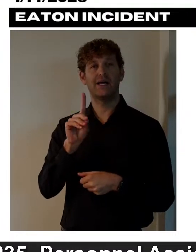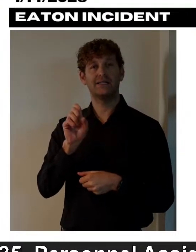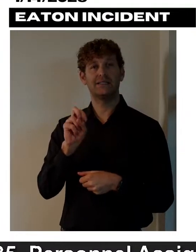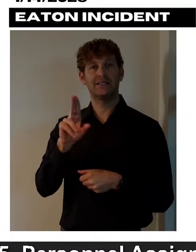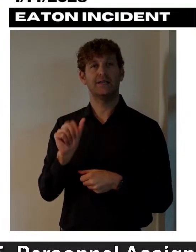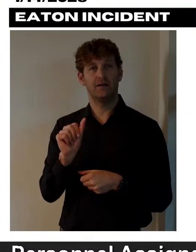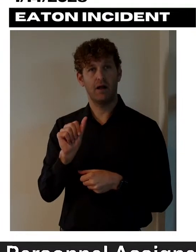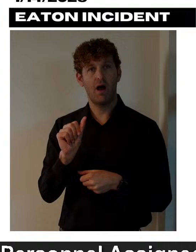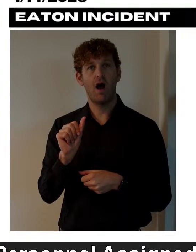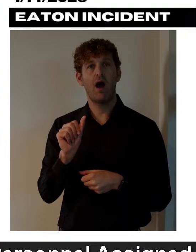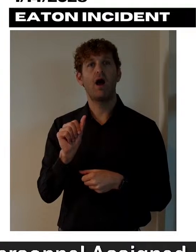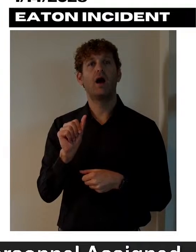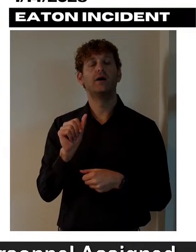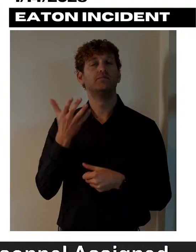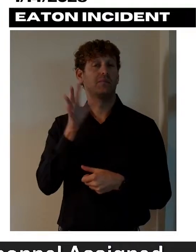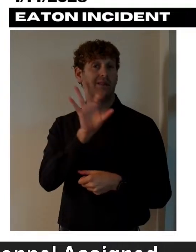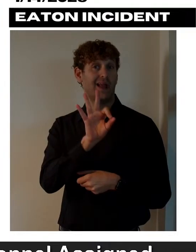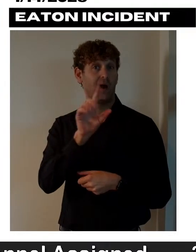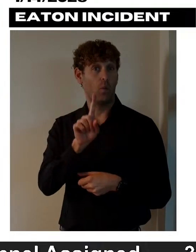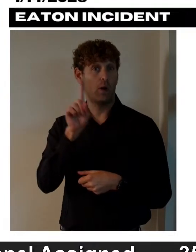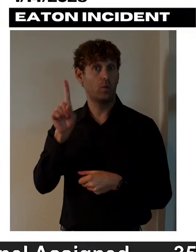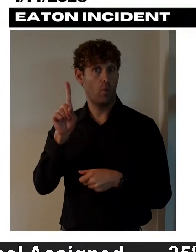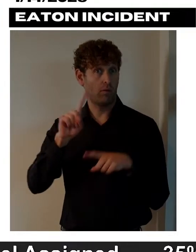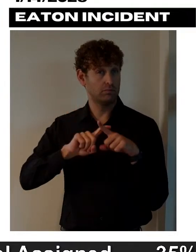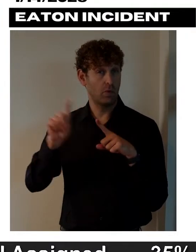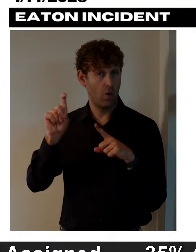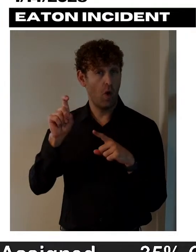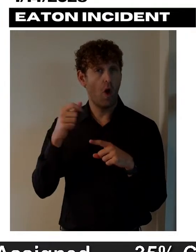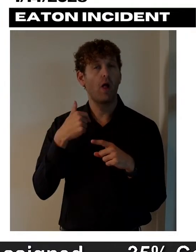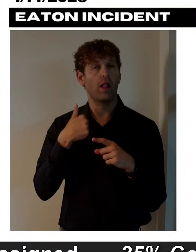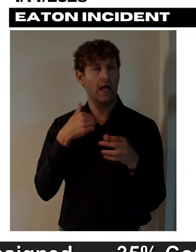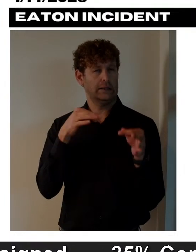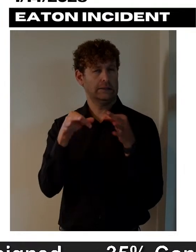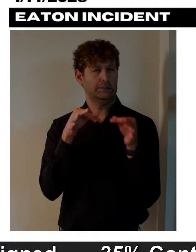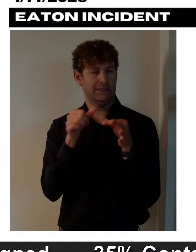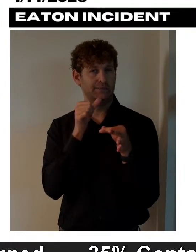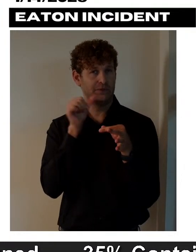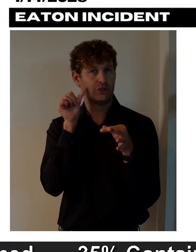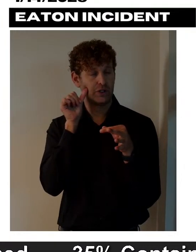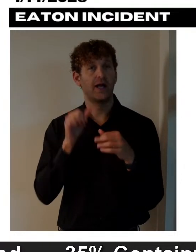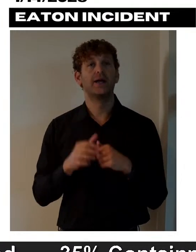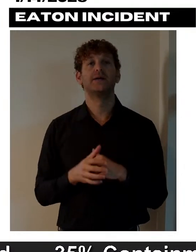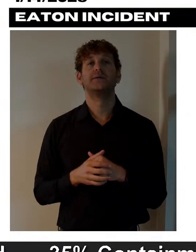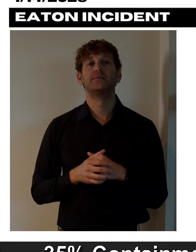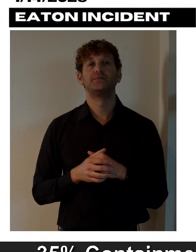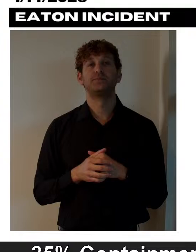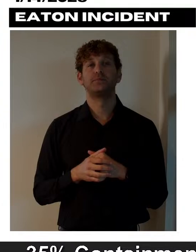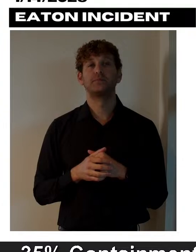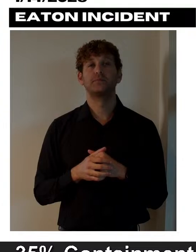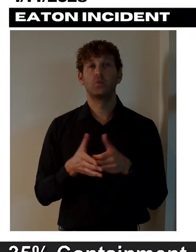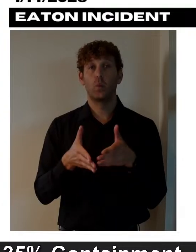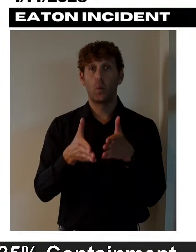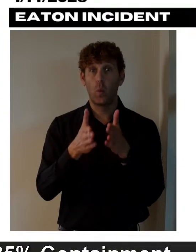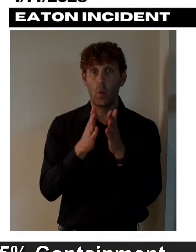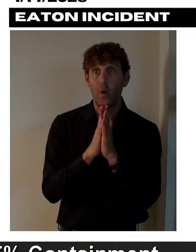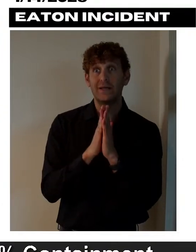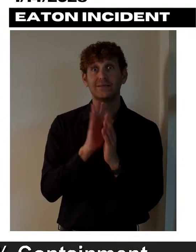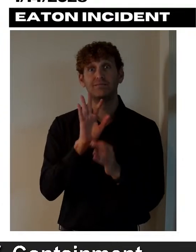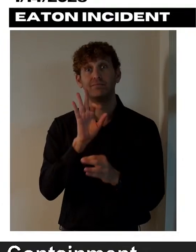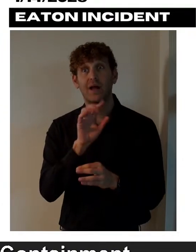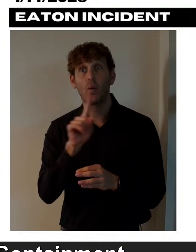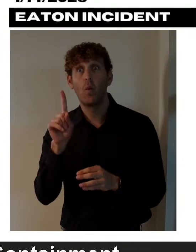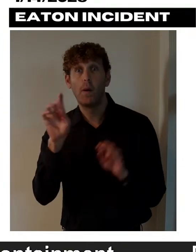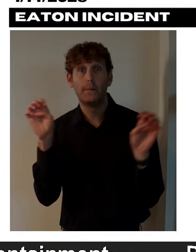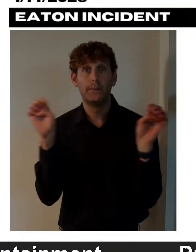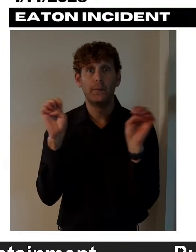services, and we talked about a little bit about it yesterday. So all requests for emergency services, even within the fire